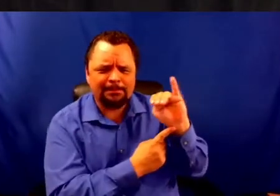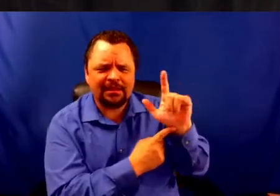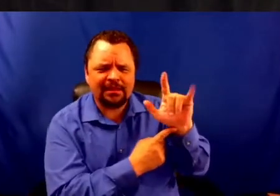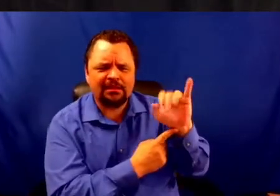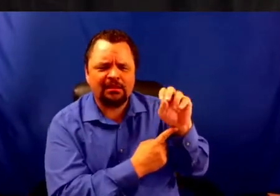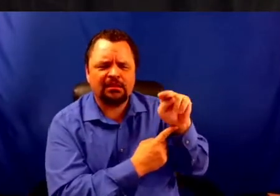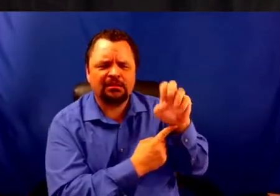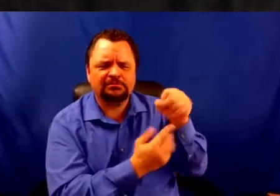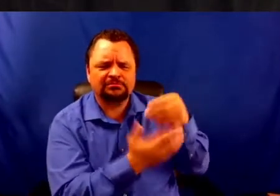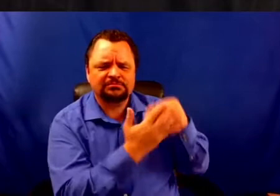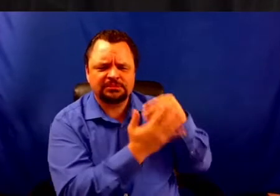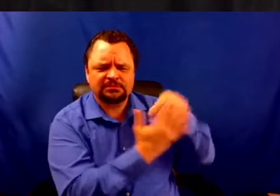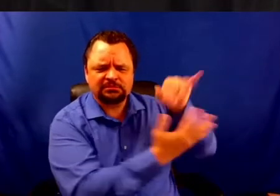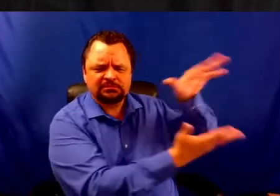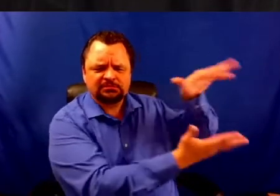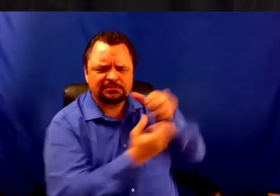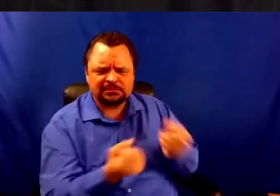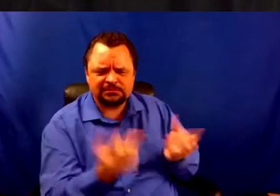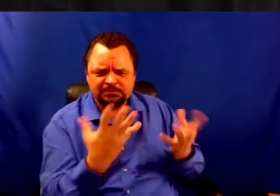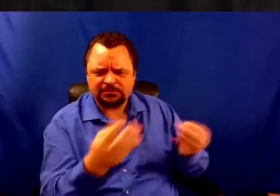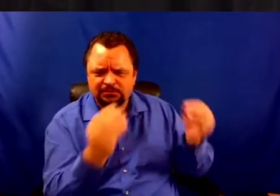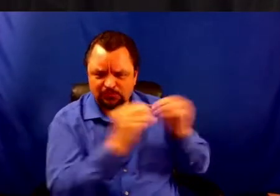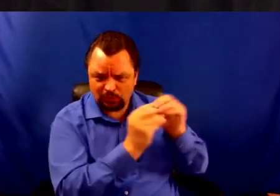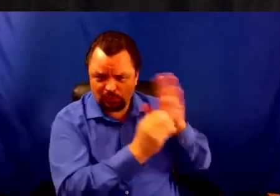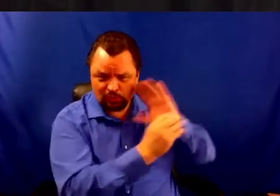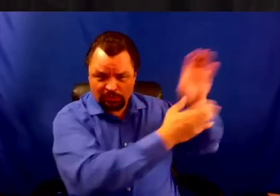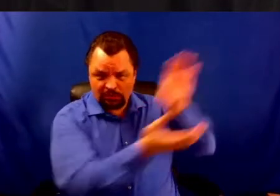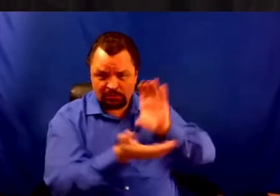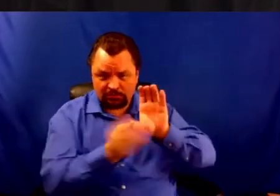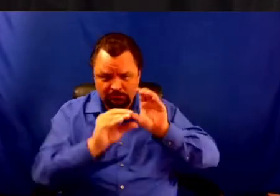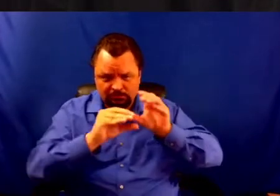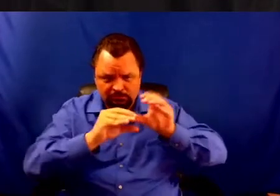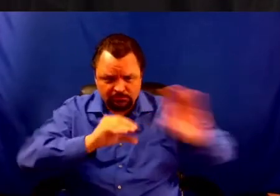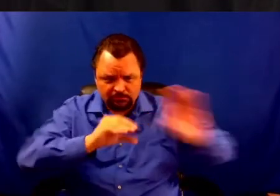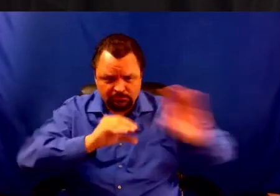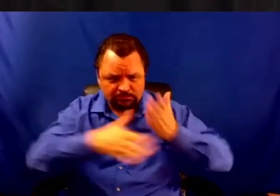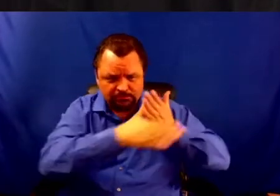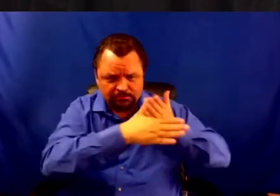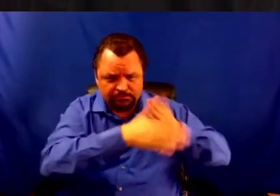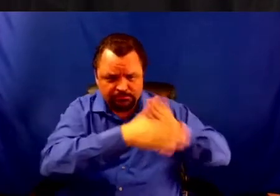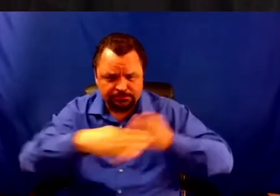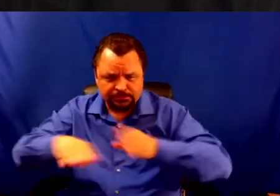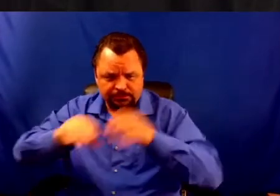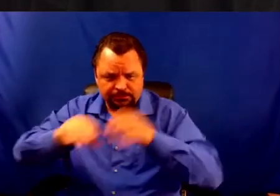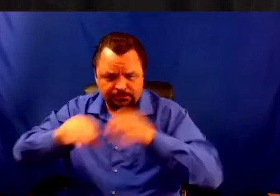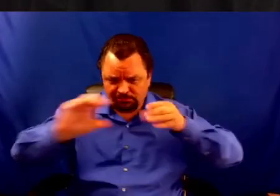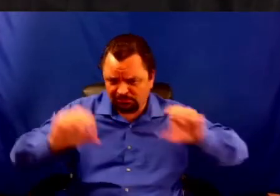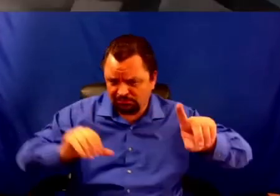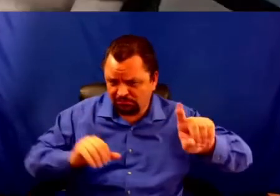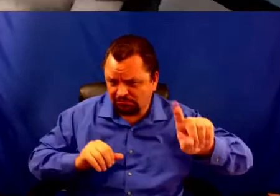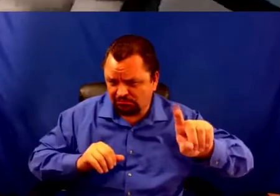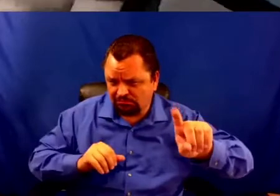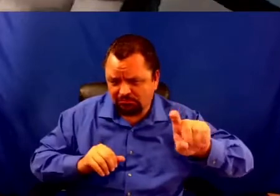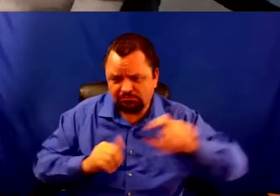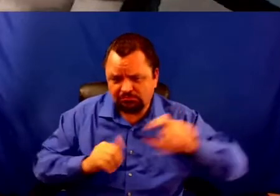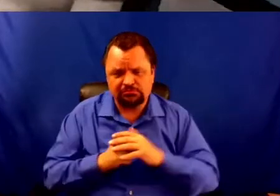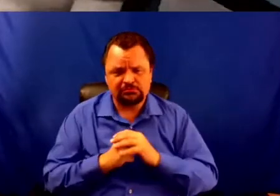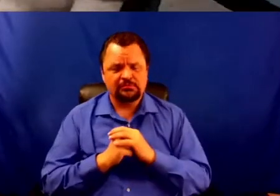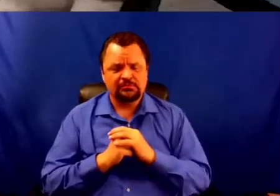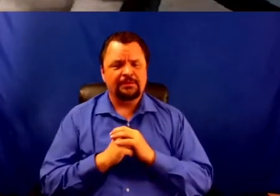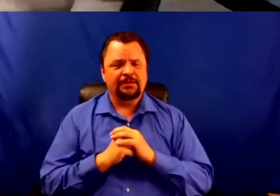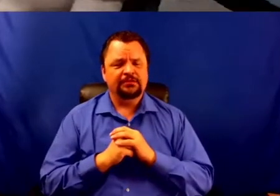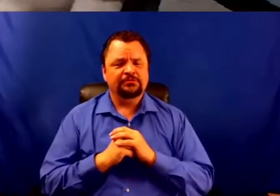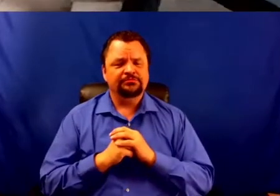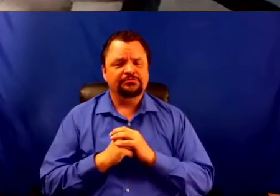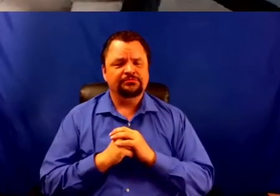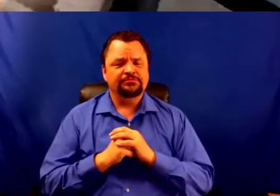that's divvied up. Okay, well, our next action item is the approval of the minutes, which